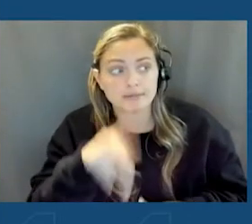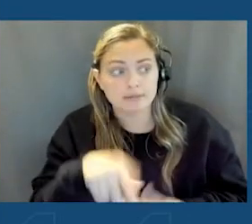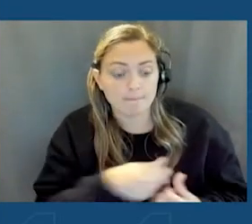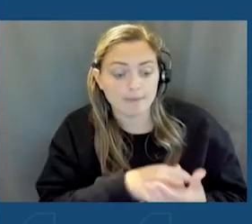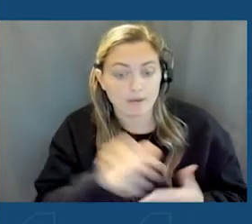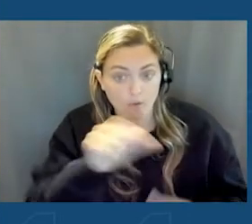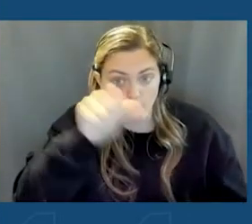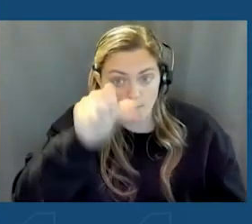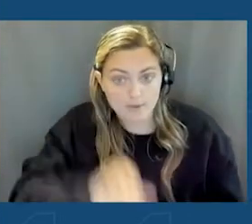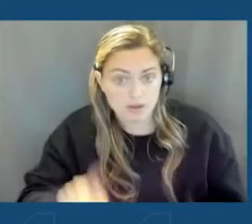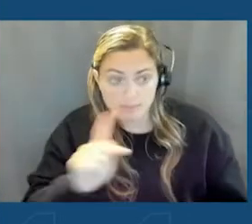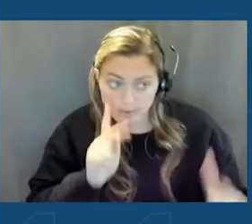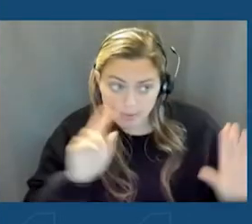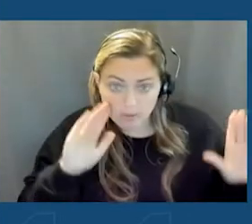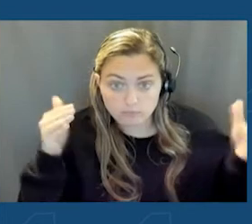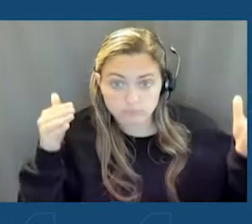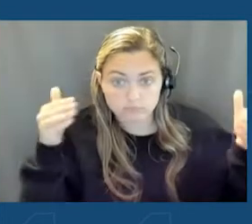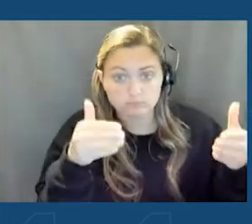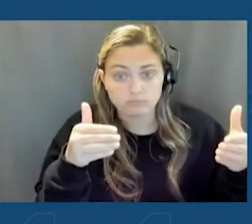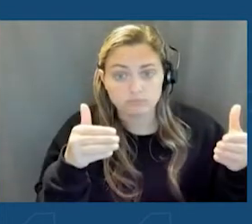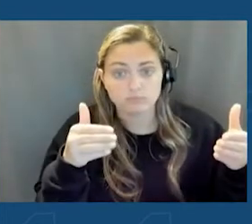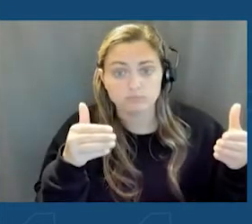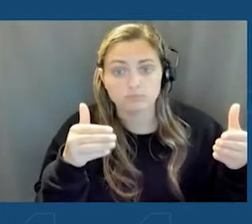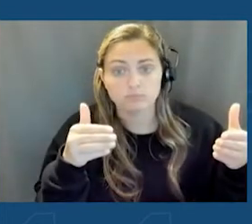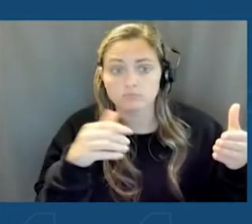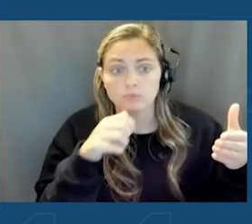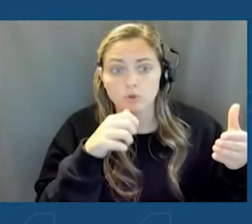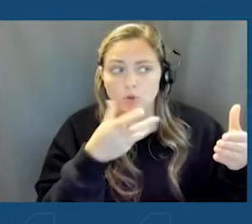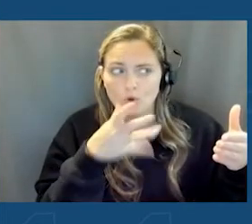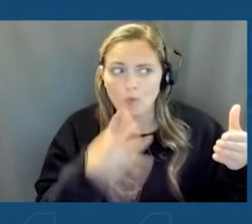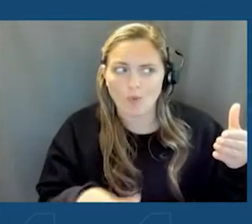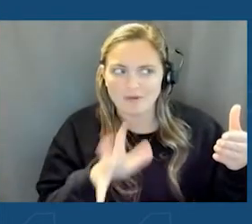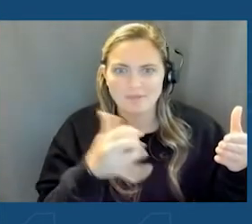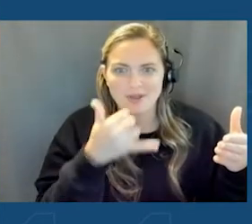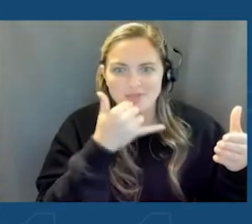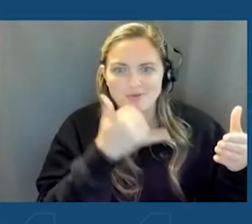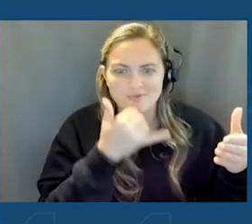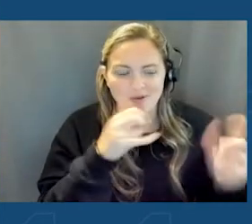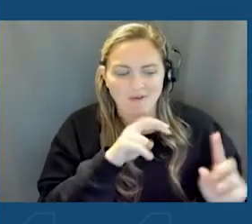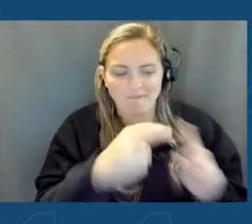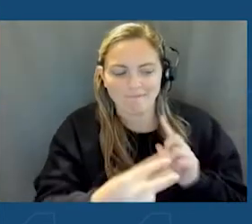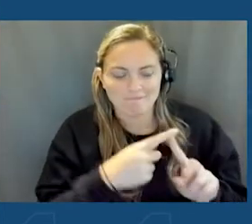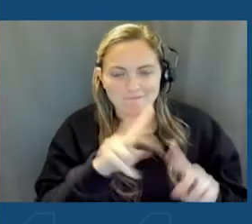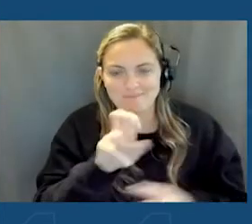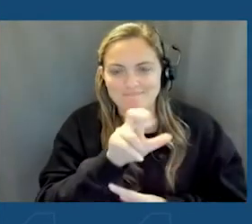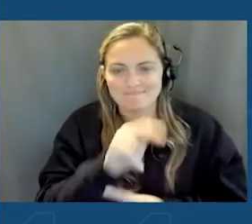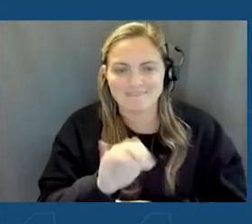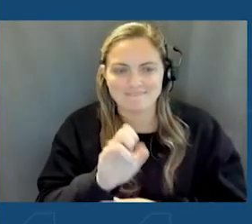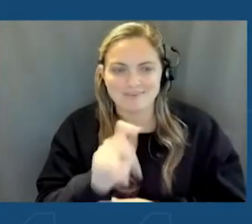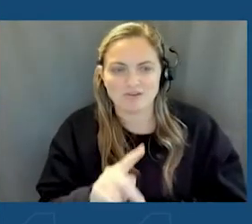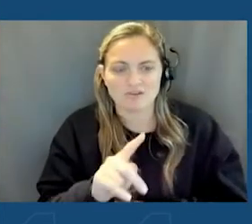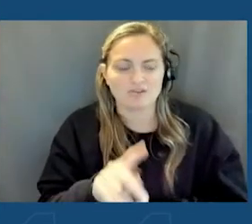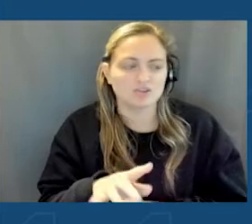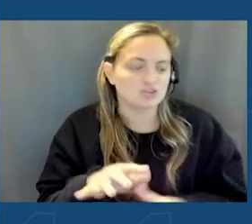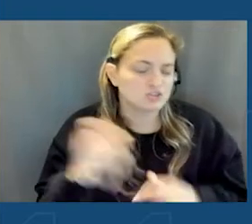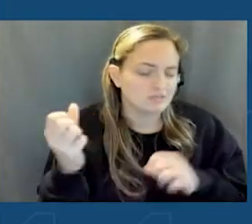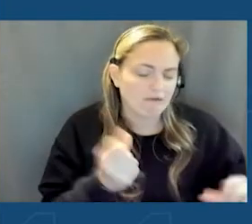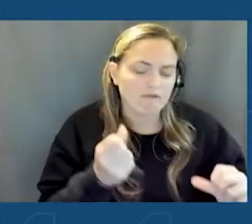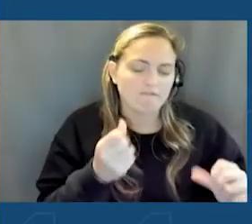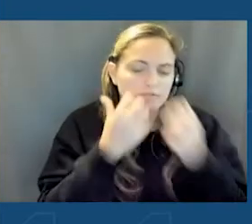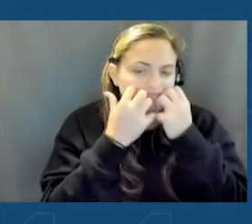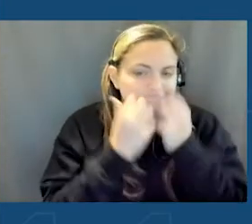people pay attention because you don't want to get on the wrong side of Vivian Cook. She's tough, she's caring, and she's a great partner of mine. Let's give it up for